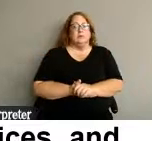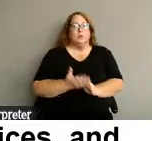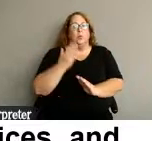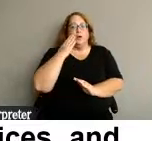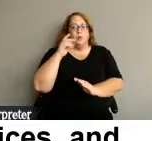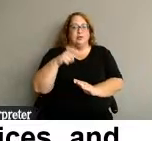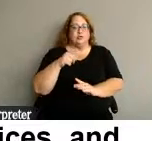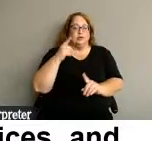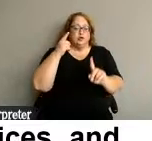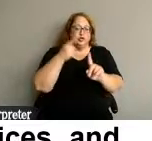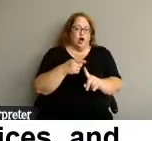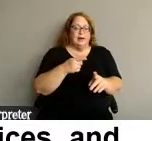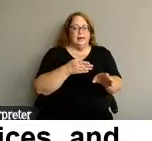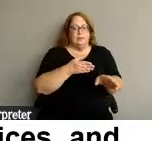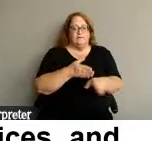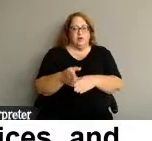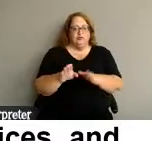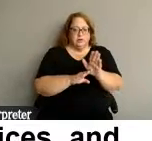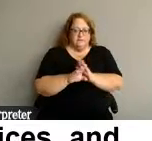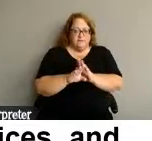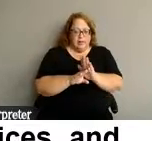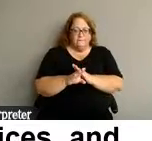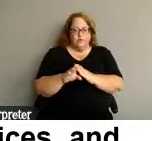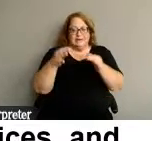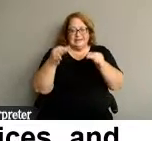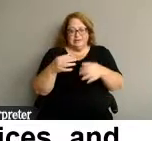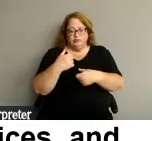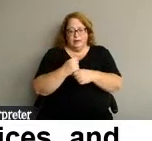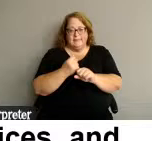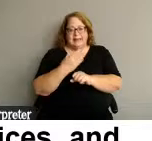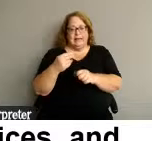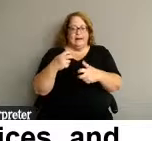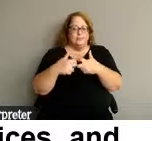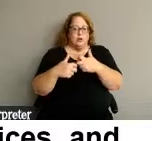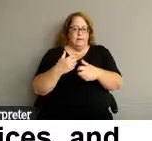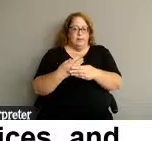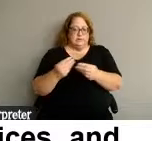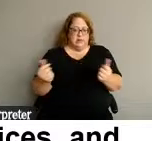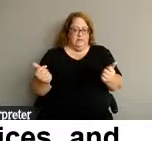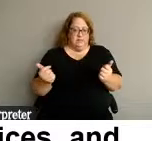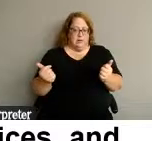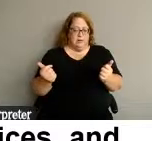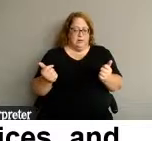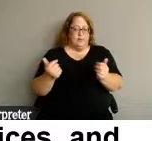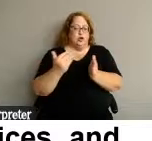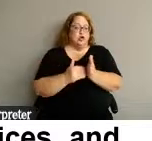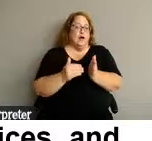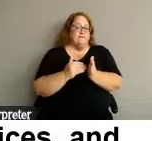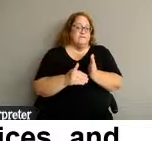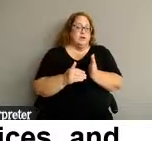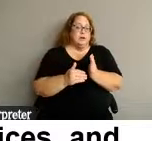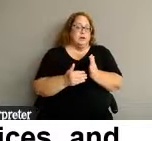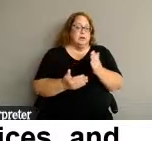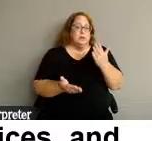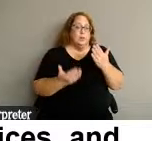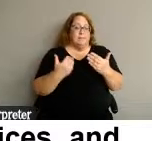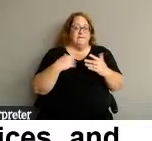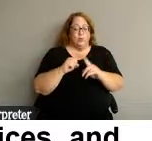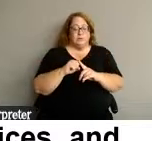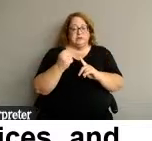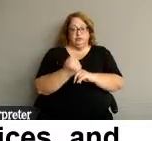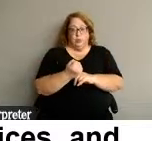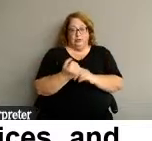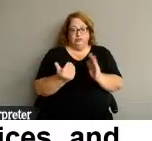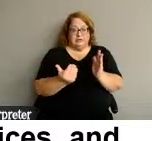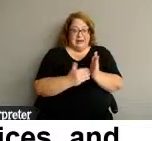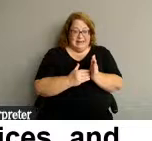for targeted professional development for decision-making as well as problem-solving, because oftentimes, we may have those situations,